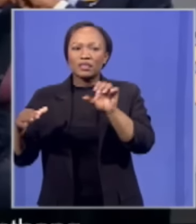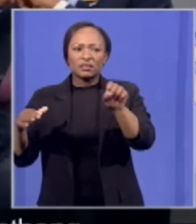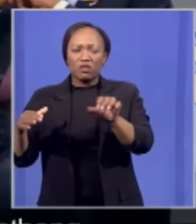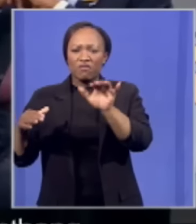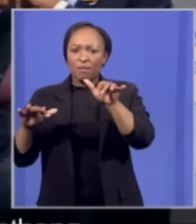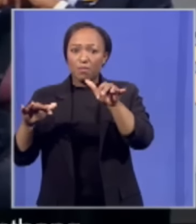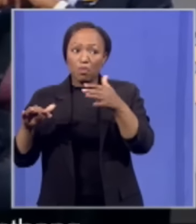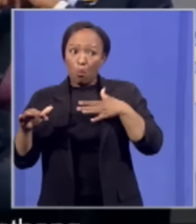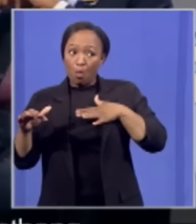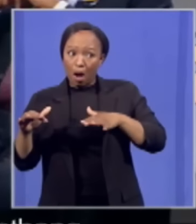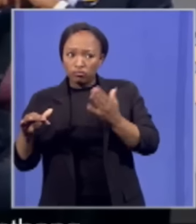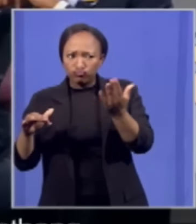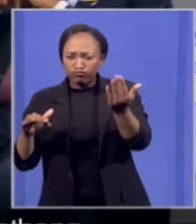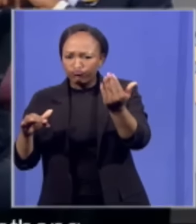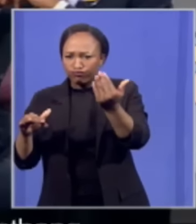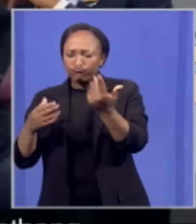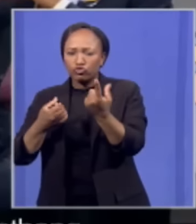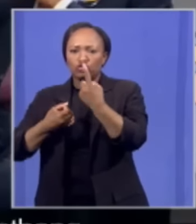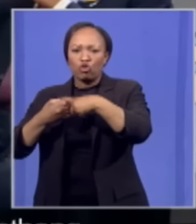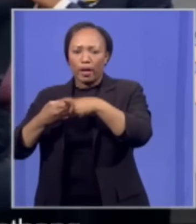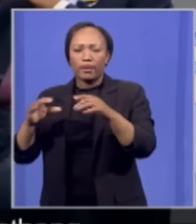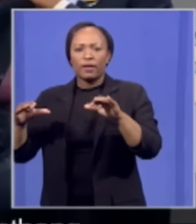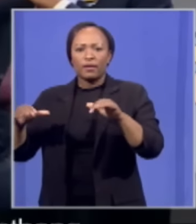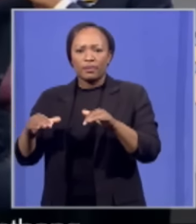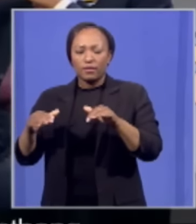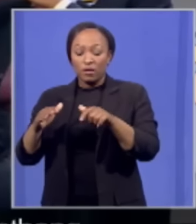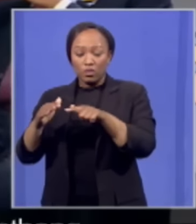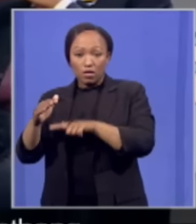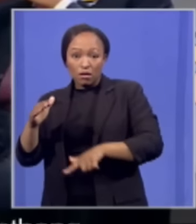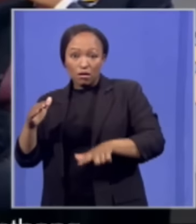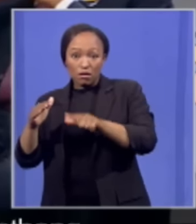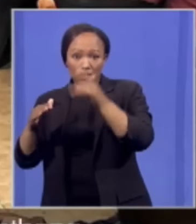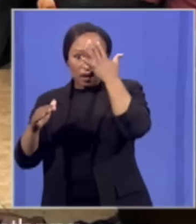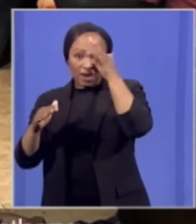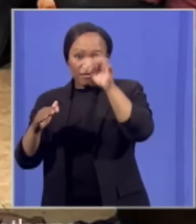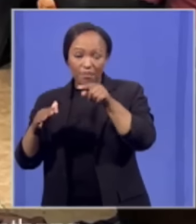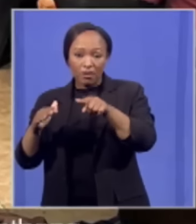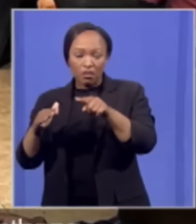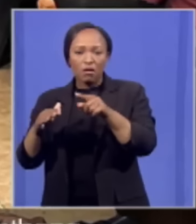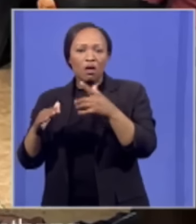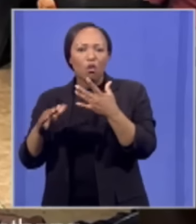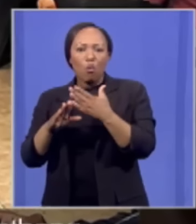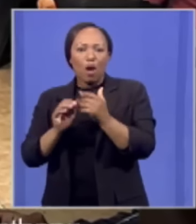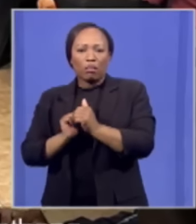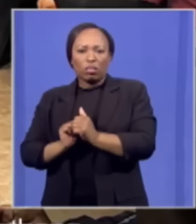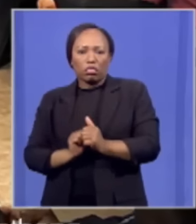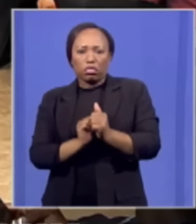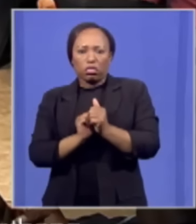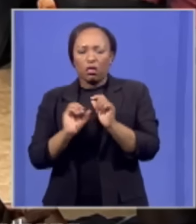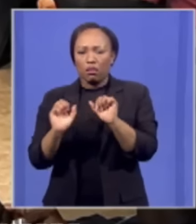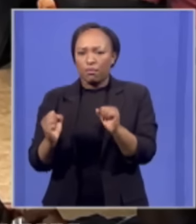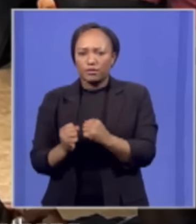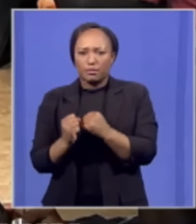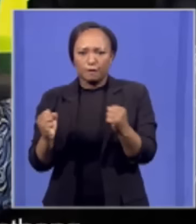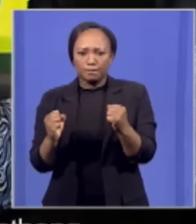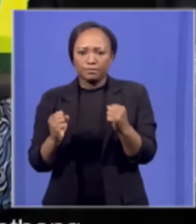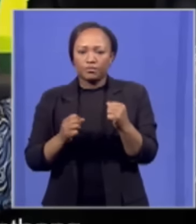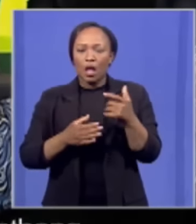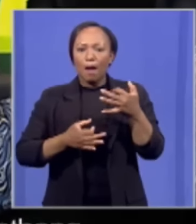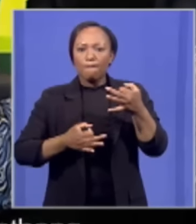moment, especially at a local government, because at a local government, pre-coalitions are then possible. Sitsibisa